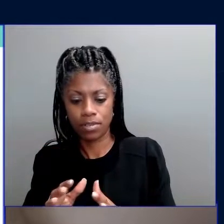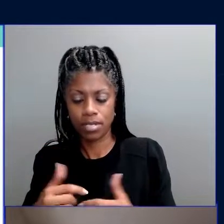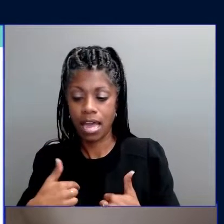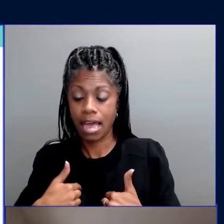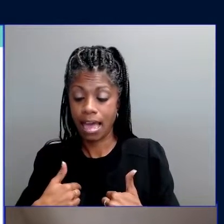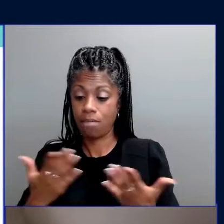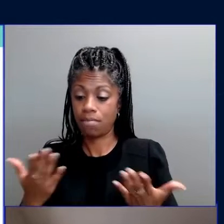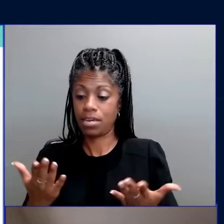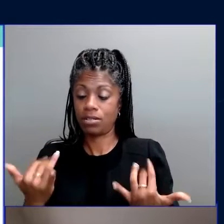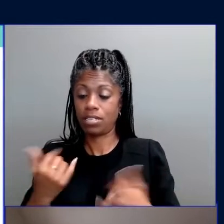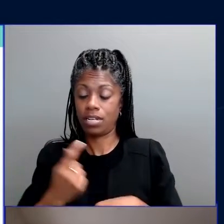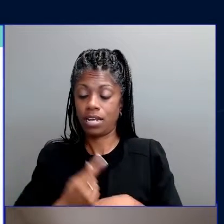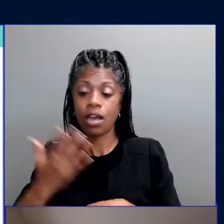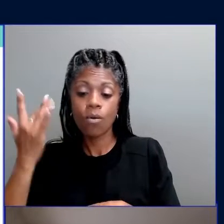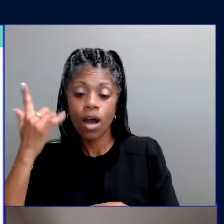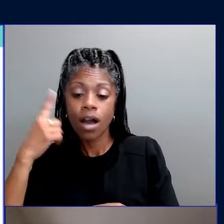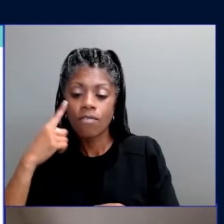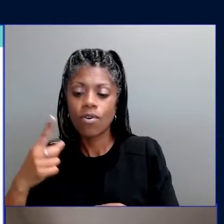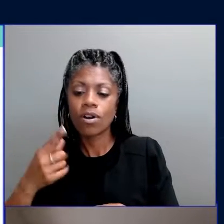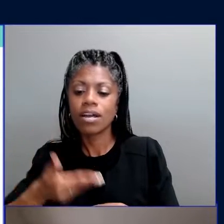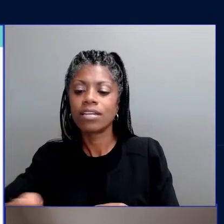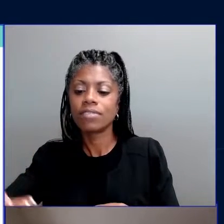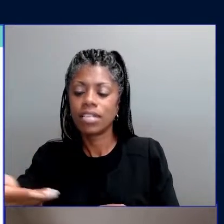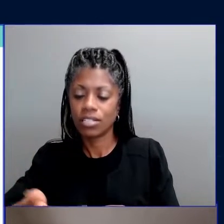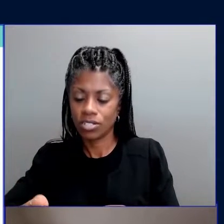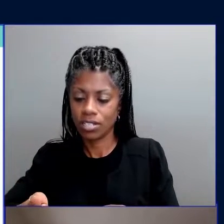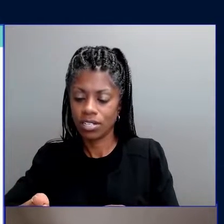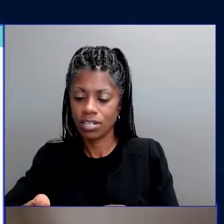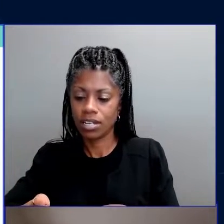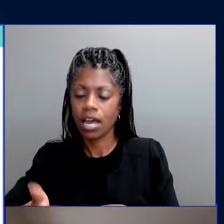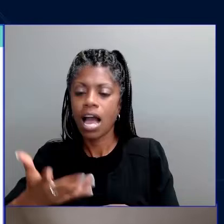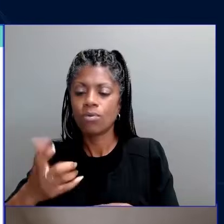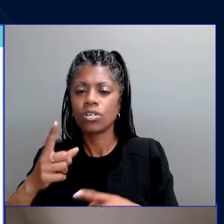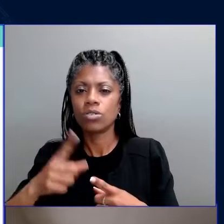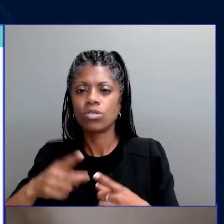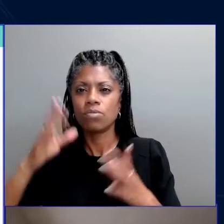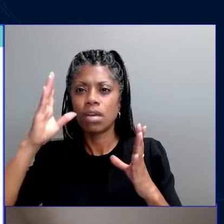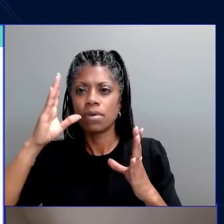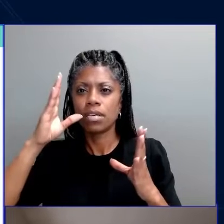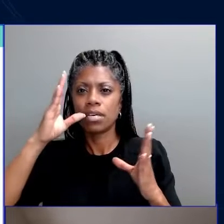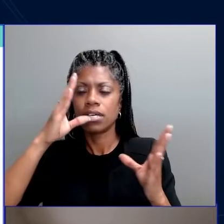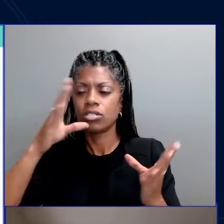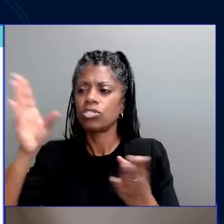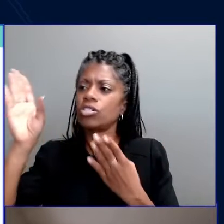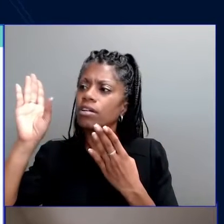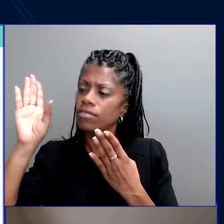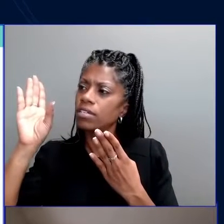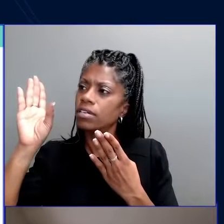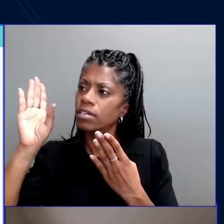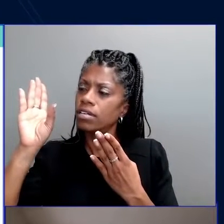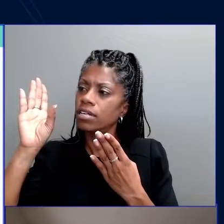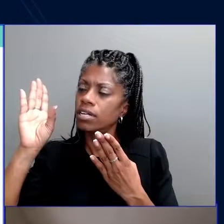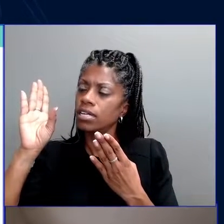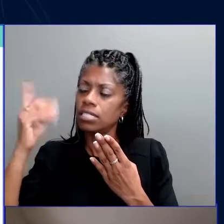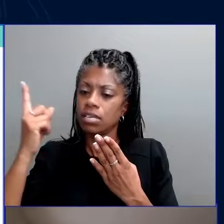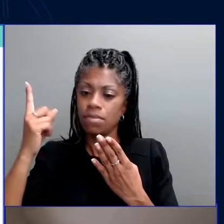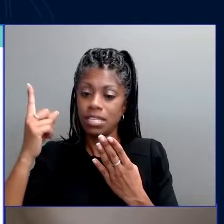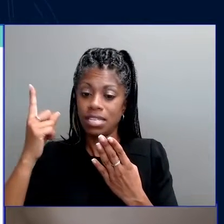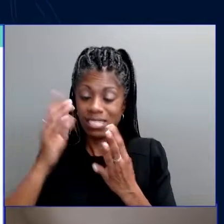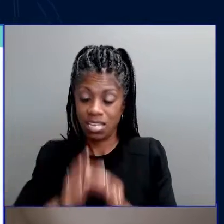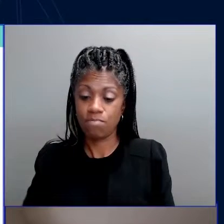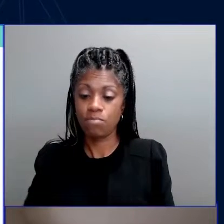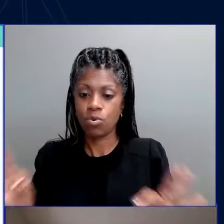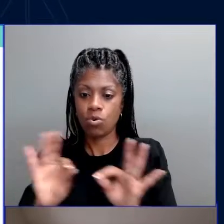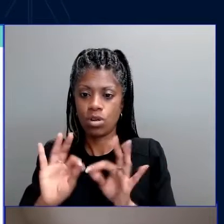invitation, an offering, and a welcoming to shift your lens on something deeply important to me: disability